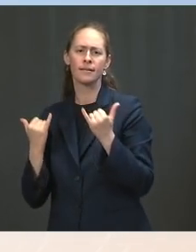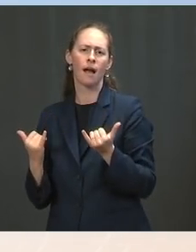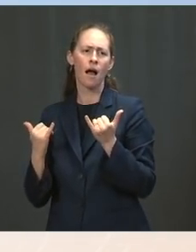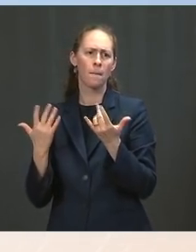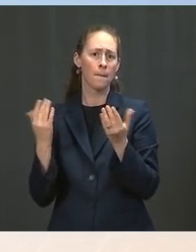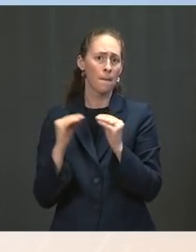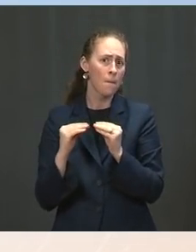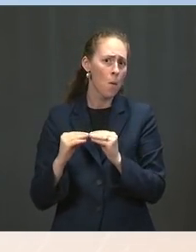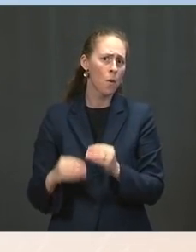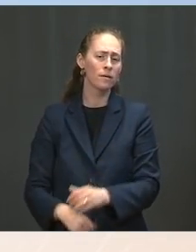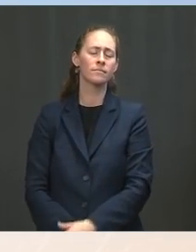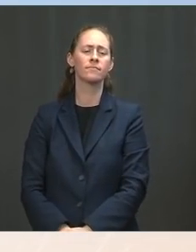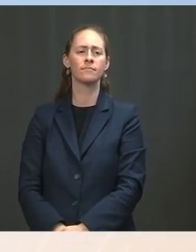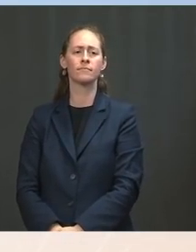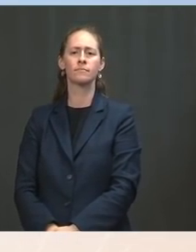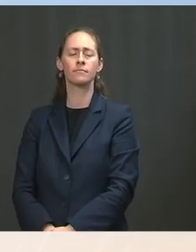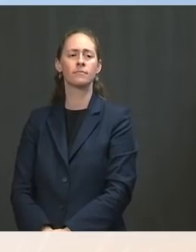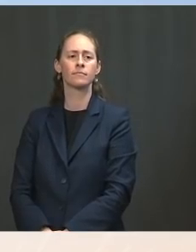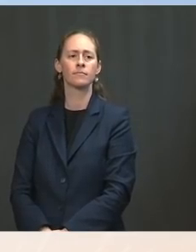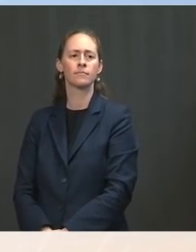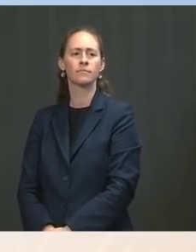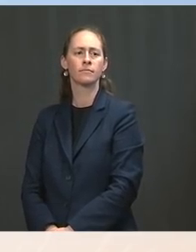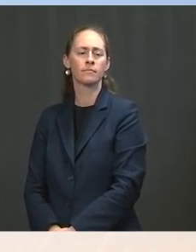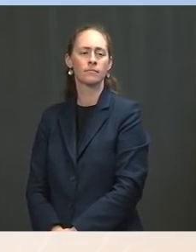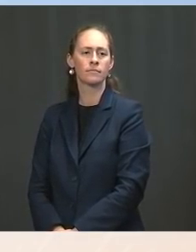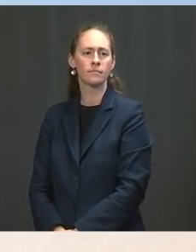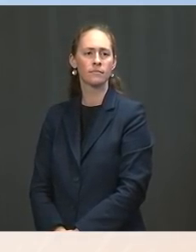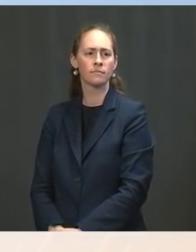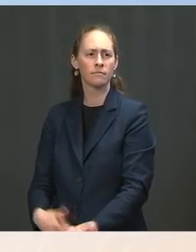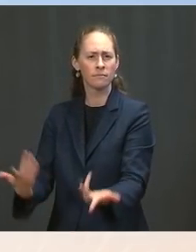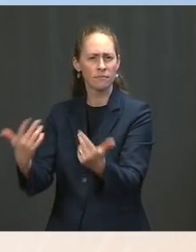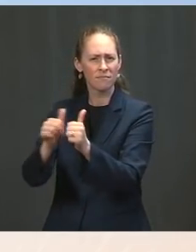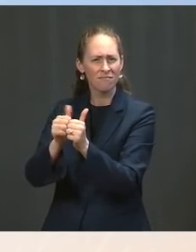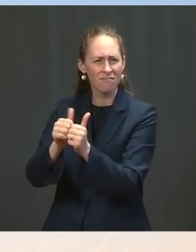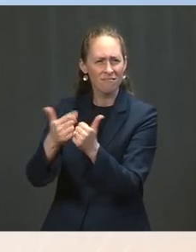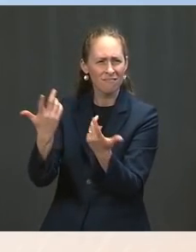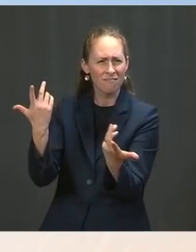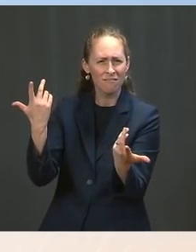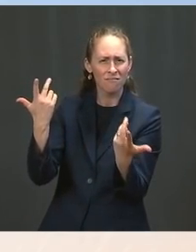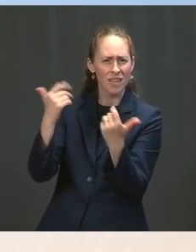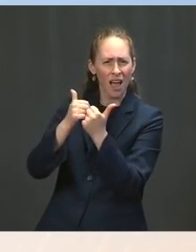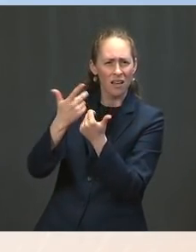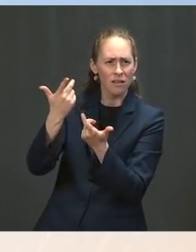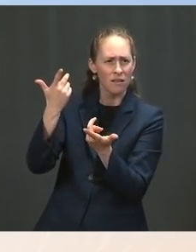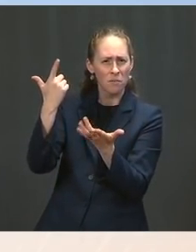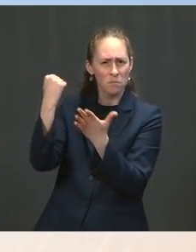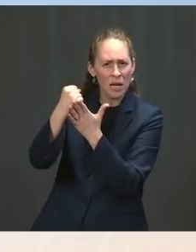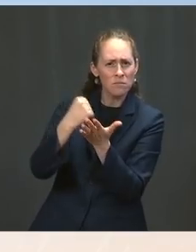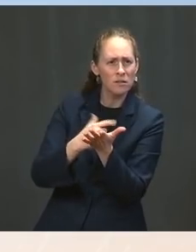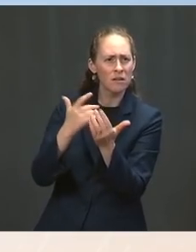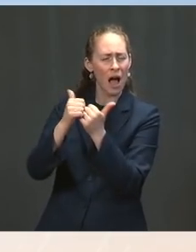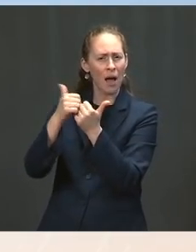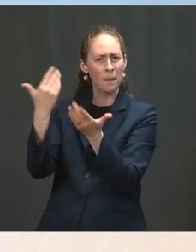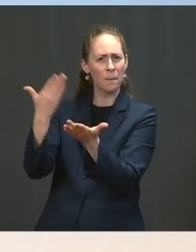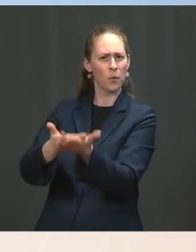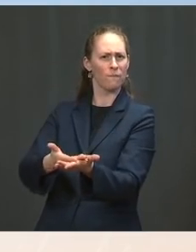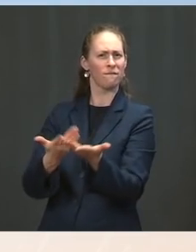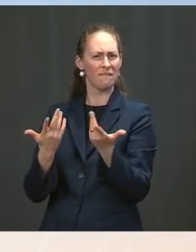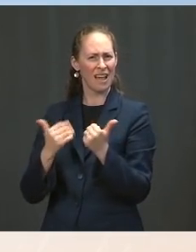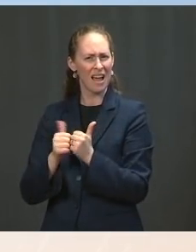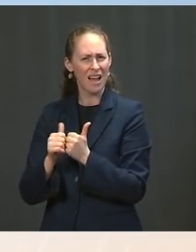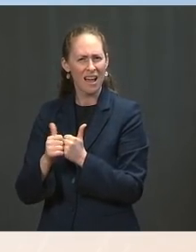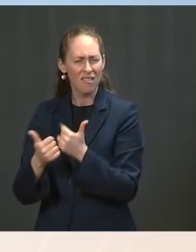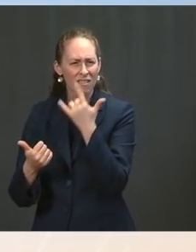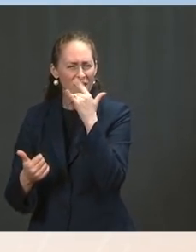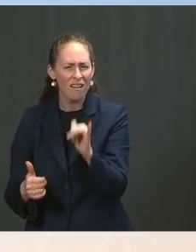with passports or other kind of documentation? And is that why you can't answer that question more specifically? Are they not traveling with documents? So again, the reason why we